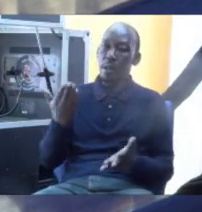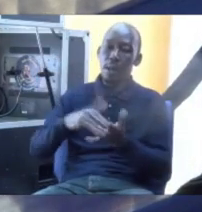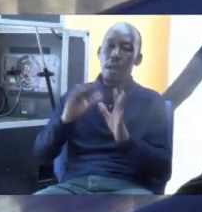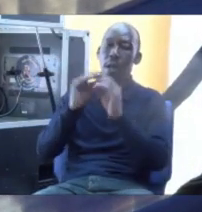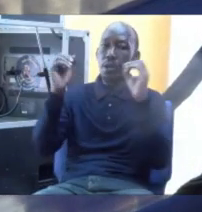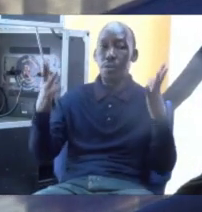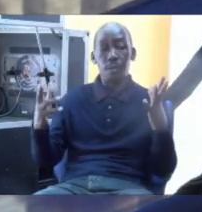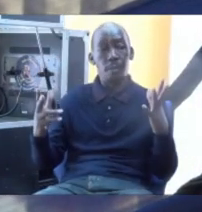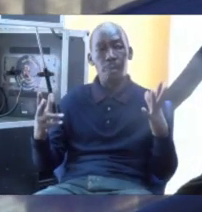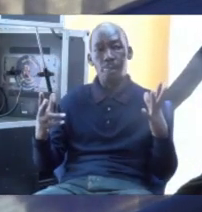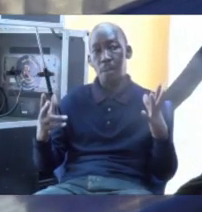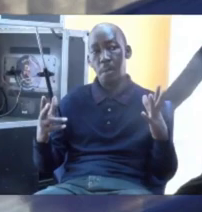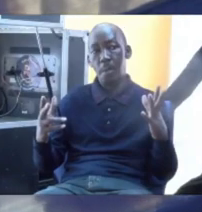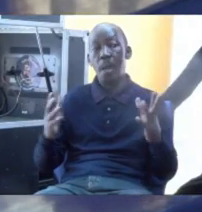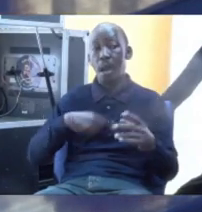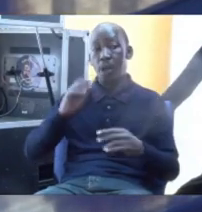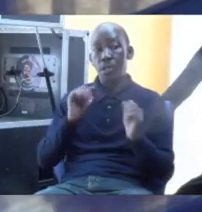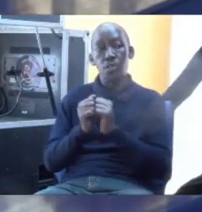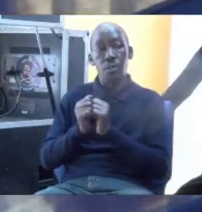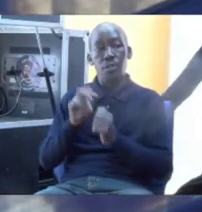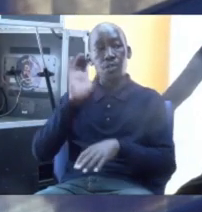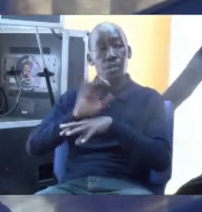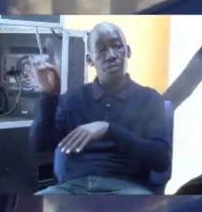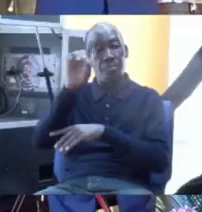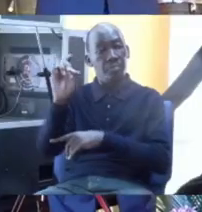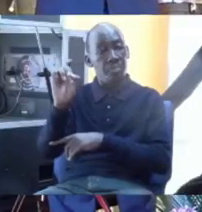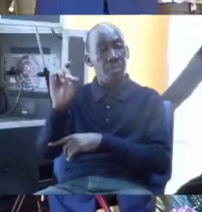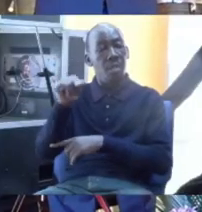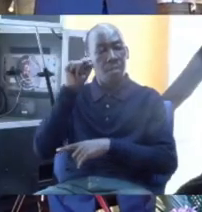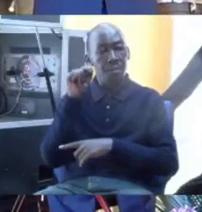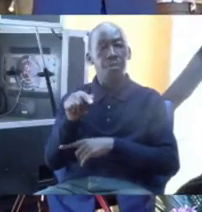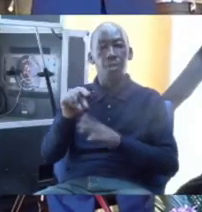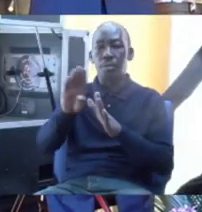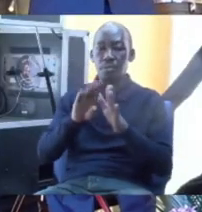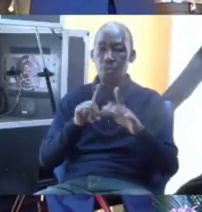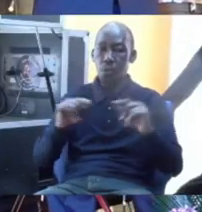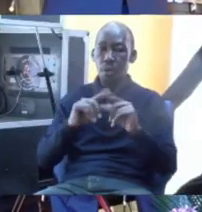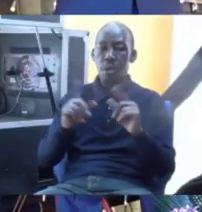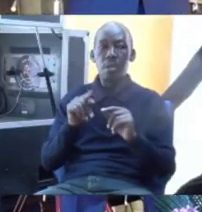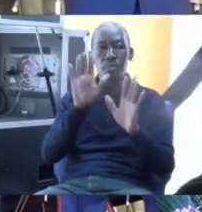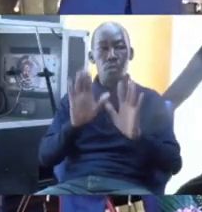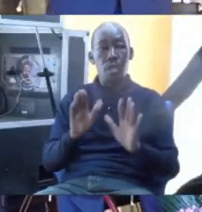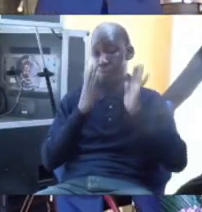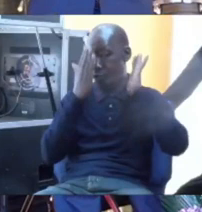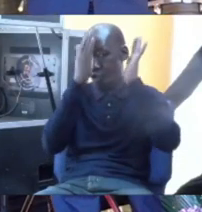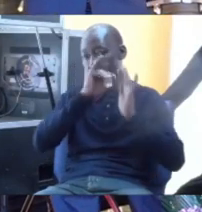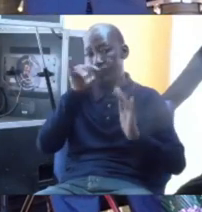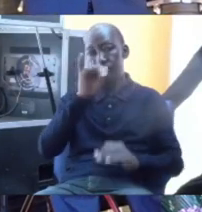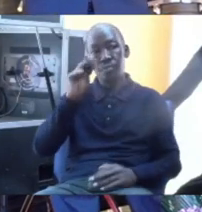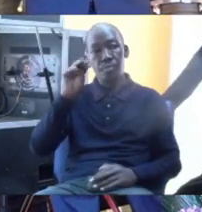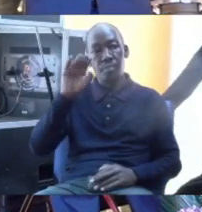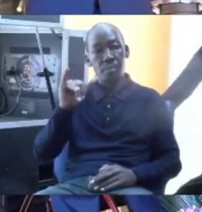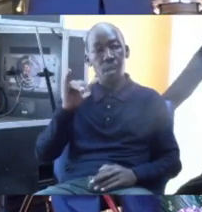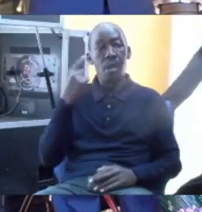hallelujah. Hallelujah. Are we together, church? Yeah, tu pamoja kanisa. This scripture is important, Bishop Jimmy. Andiko hili la muhimu askofu.